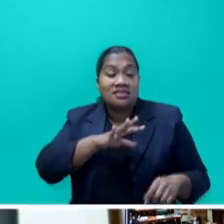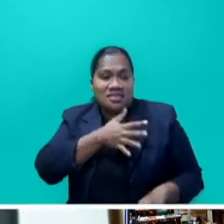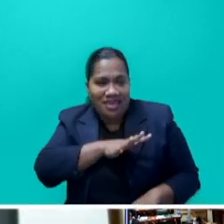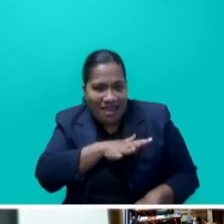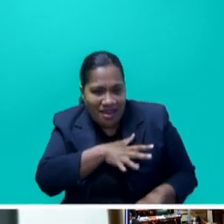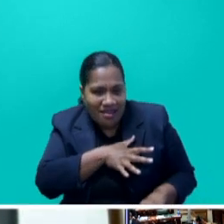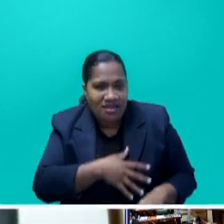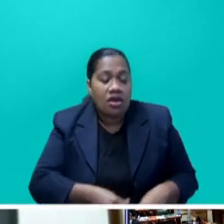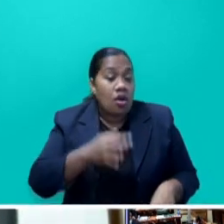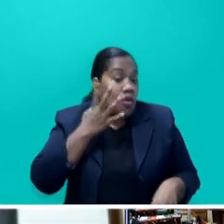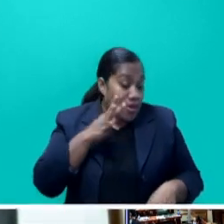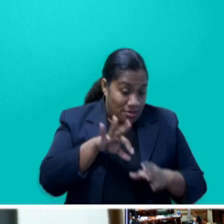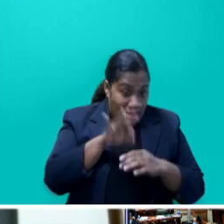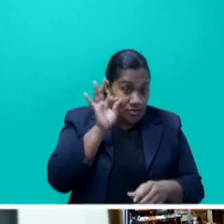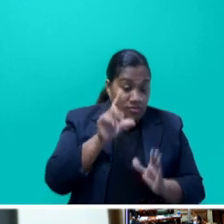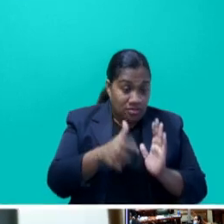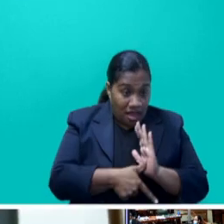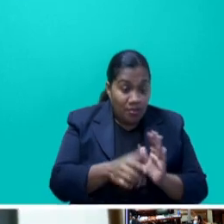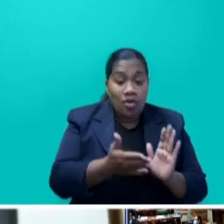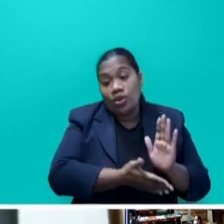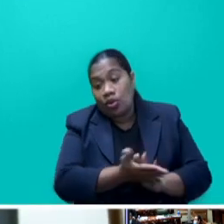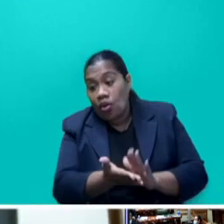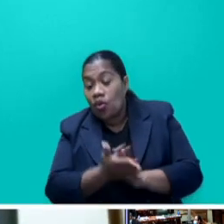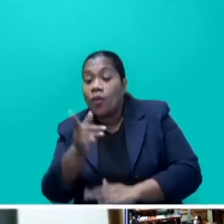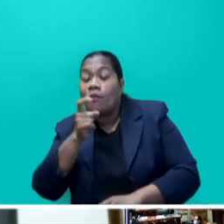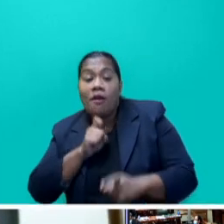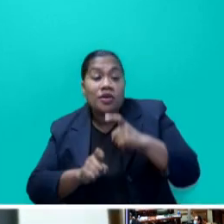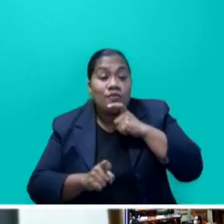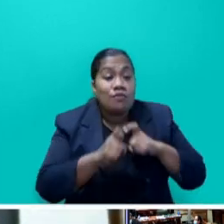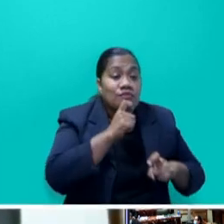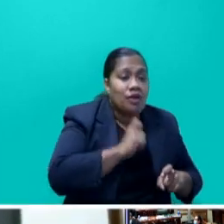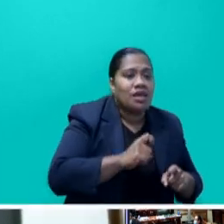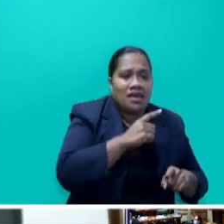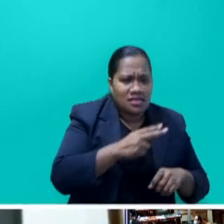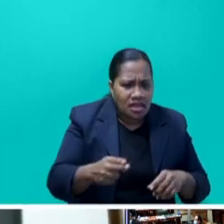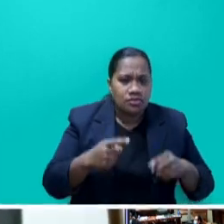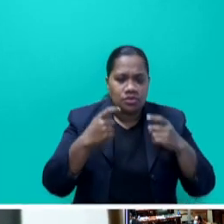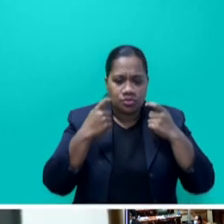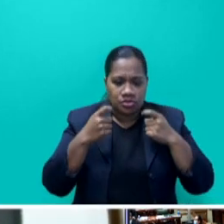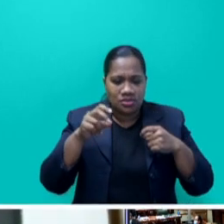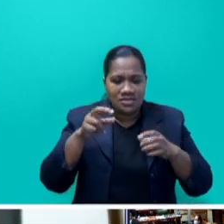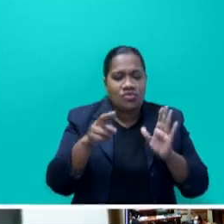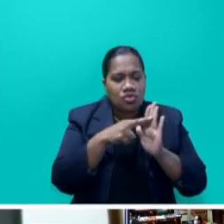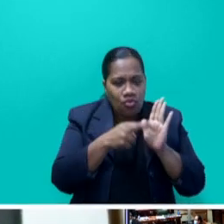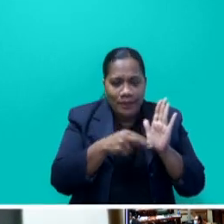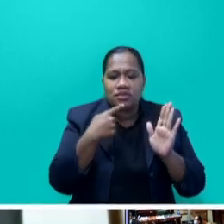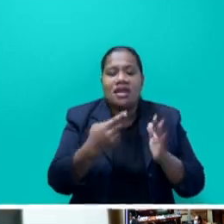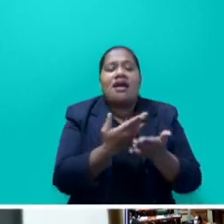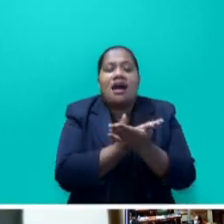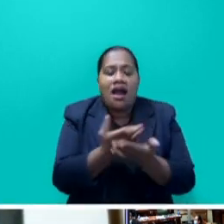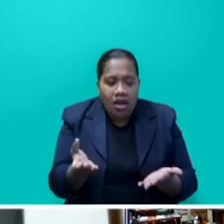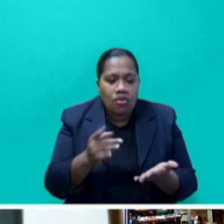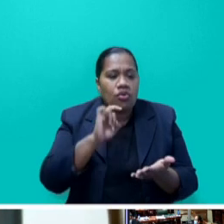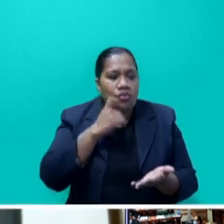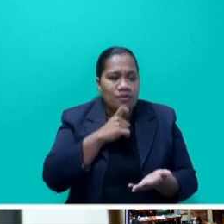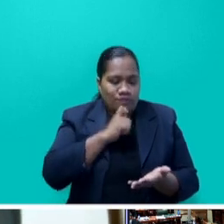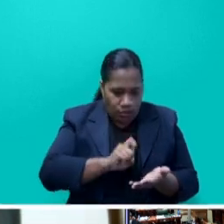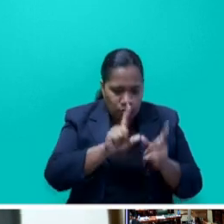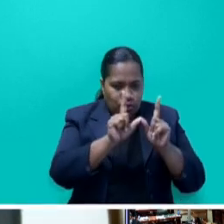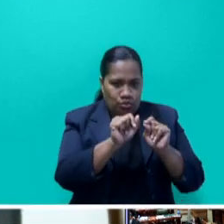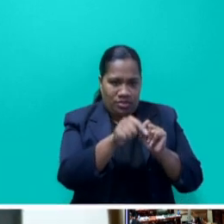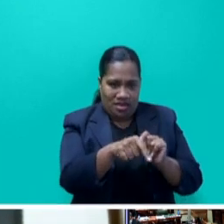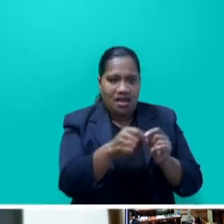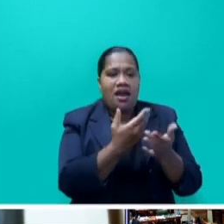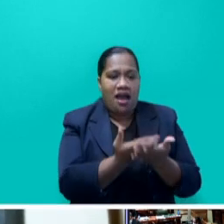time, when they go around making all these promises, there'll be a requirement for them to actually say how will they fund it. Mr. Speaker, sir, Honorable